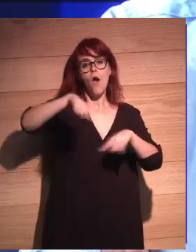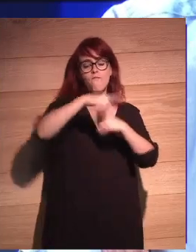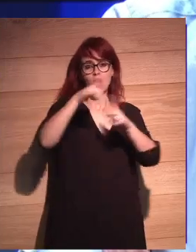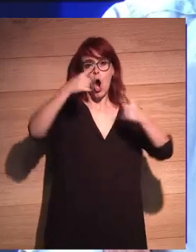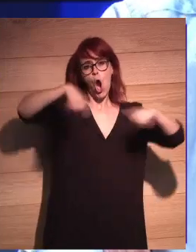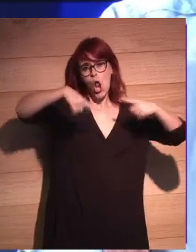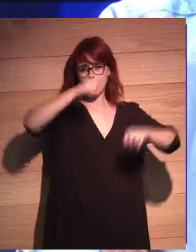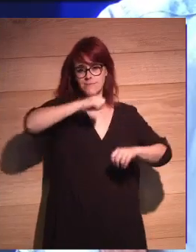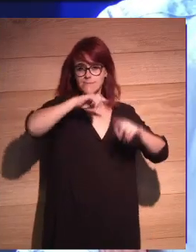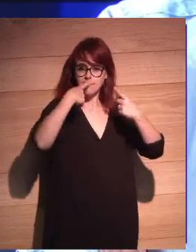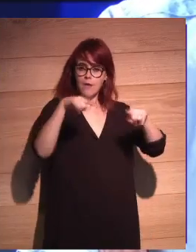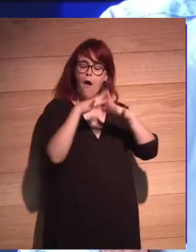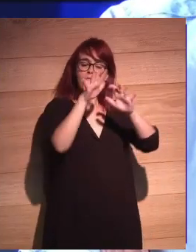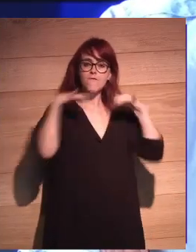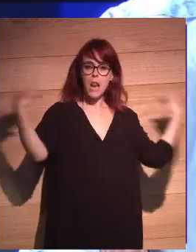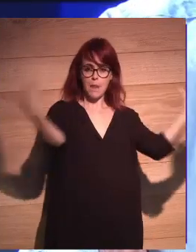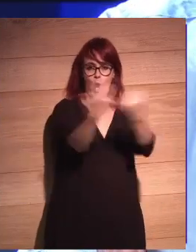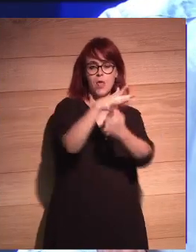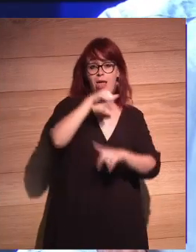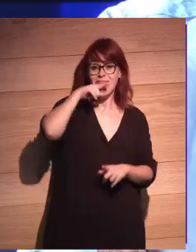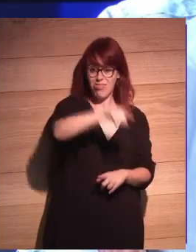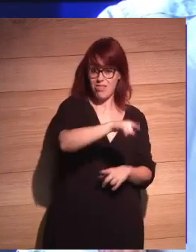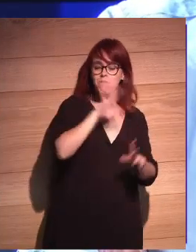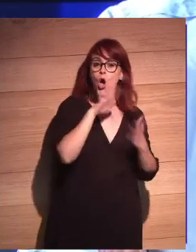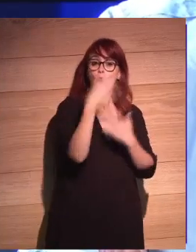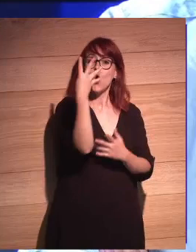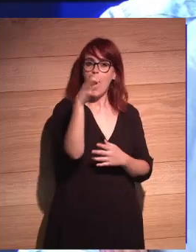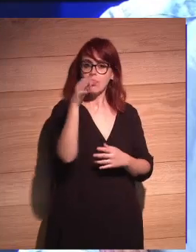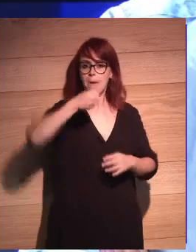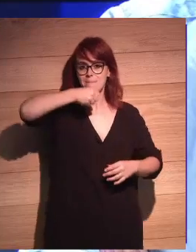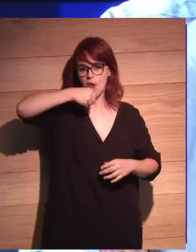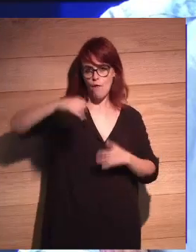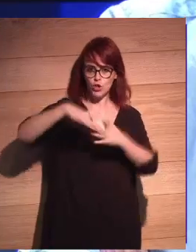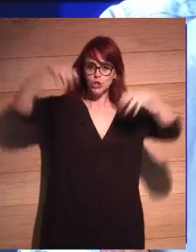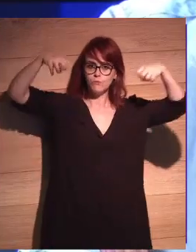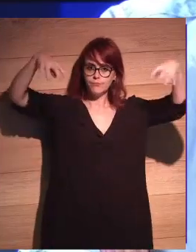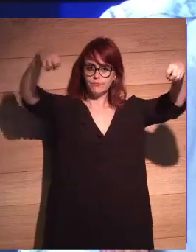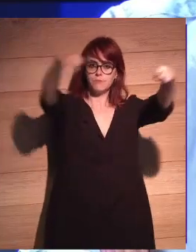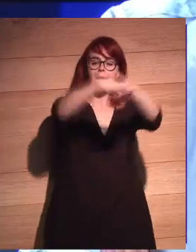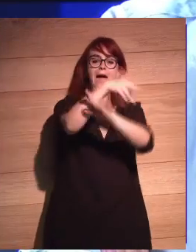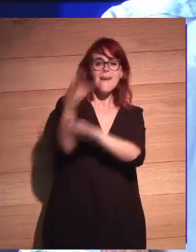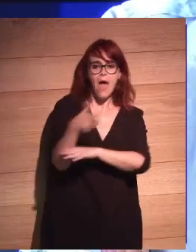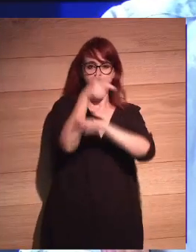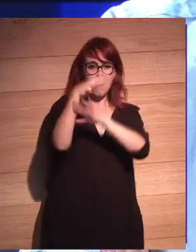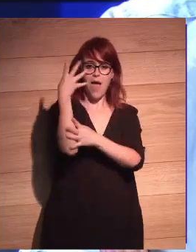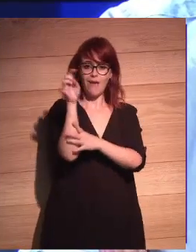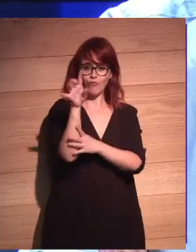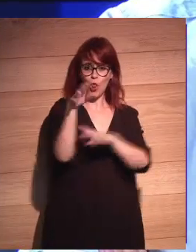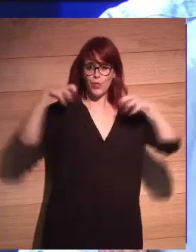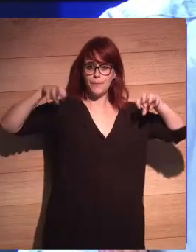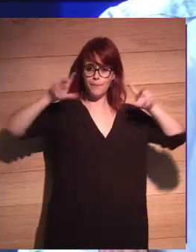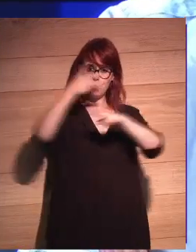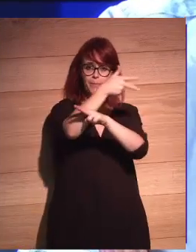orchestra conductor Gustavo Dudamel made that experience. So they recorded with 40 mics around the orchestra,